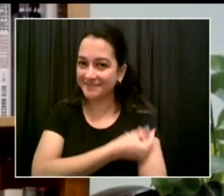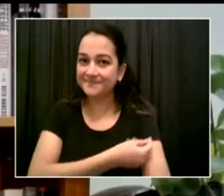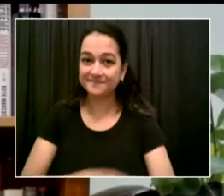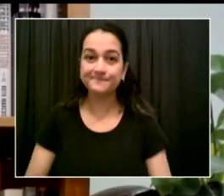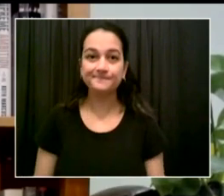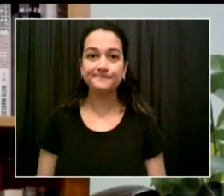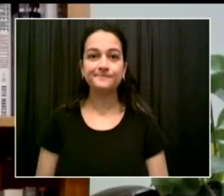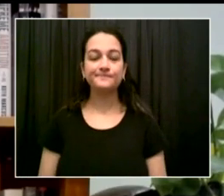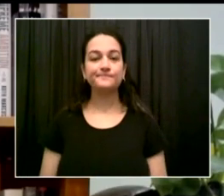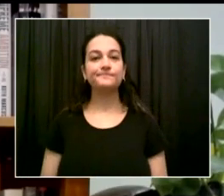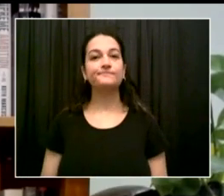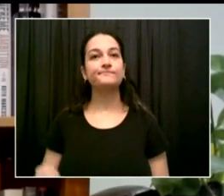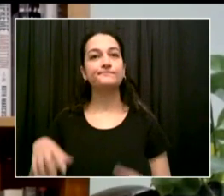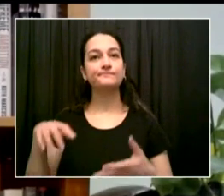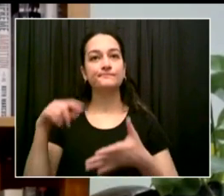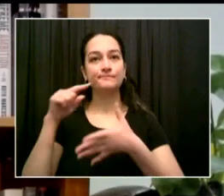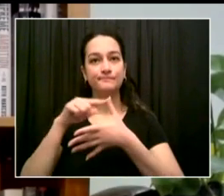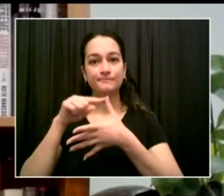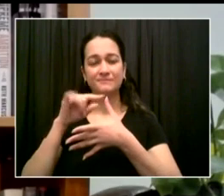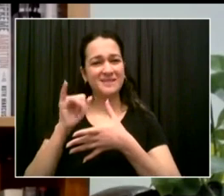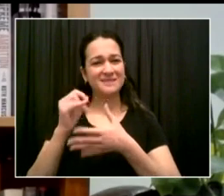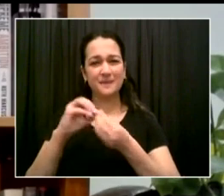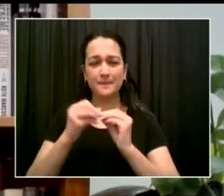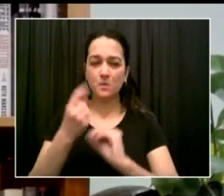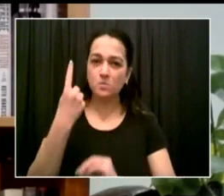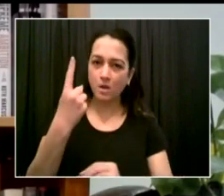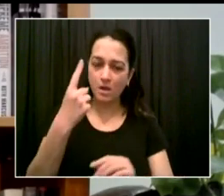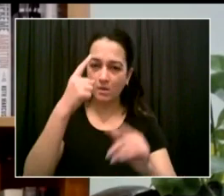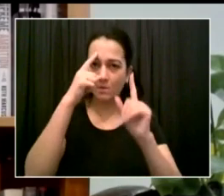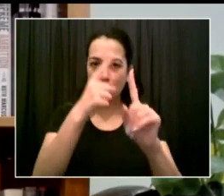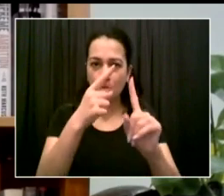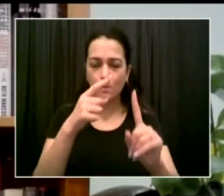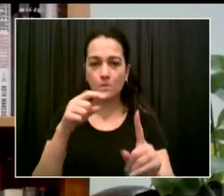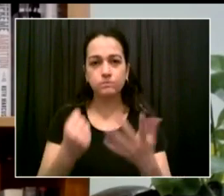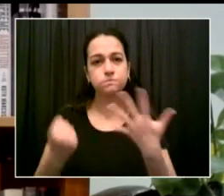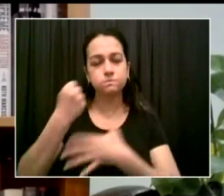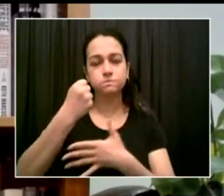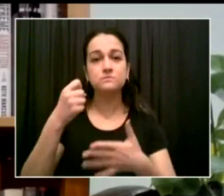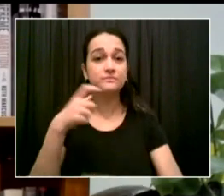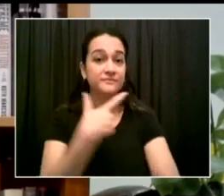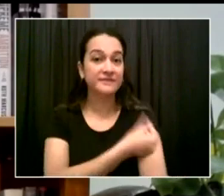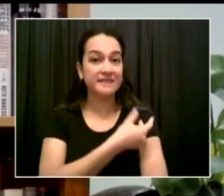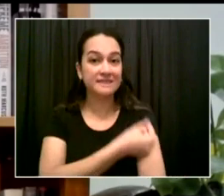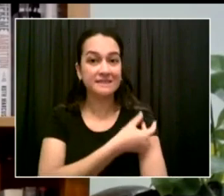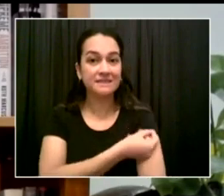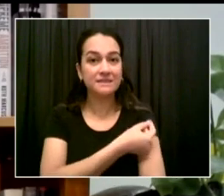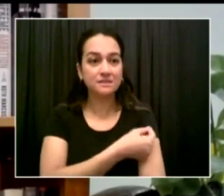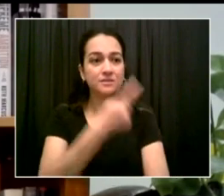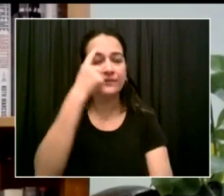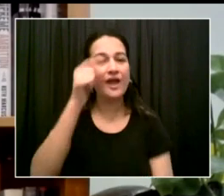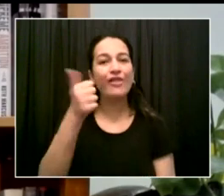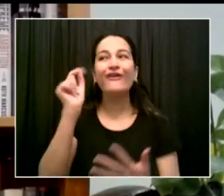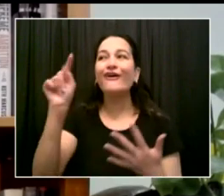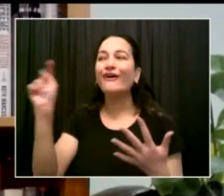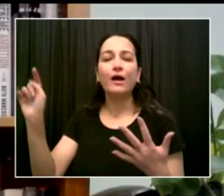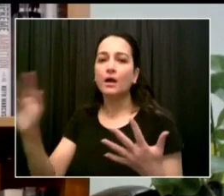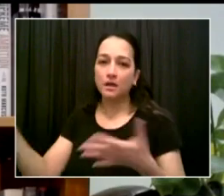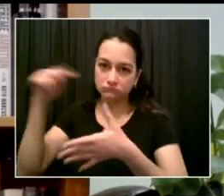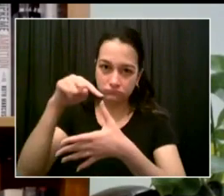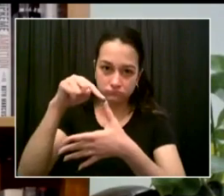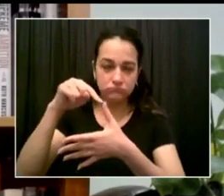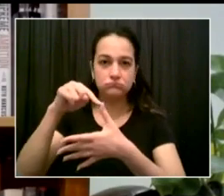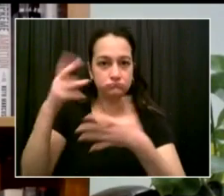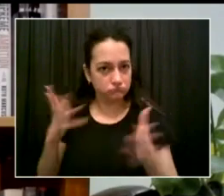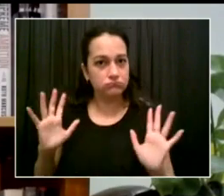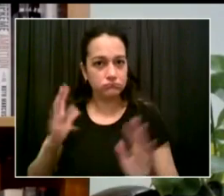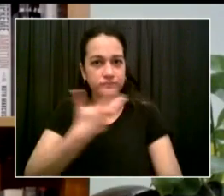be confused about that. Second, the essence of being a doctor, the essence of being a healthcare worker,